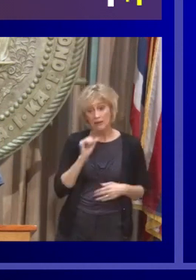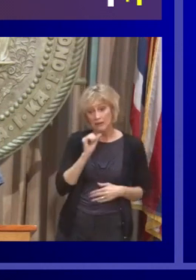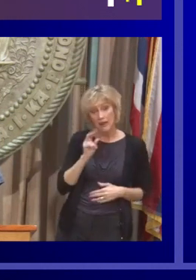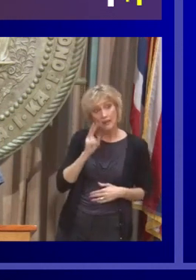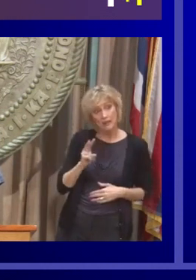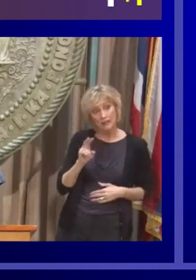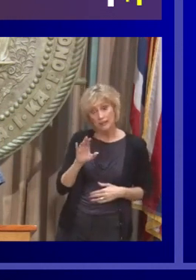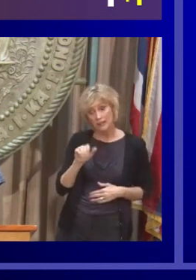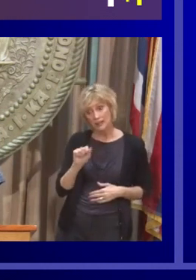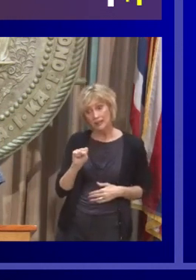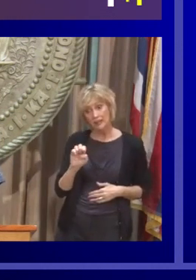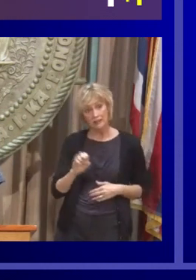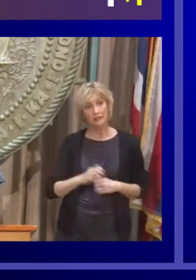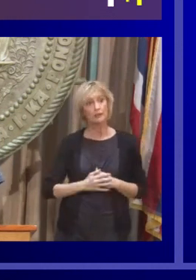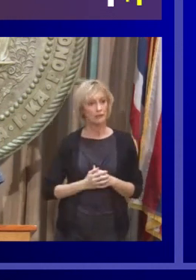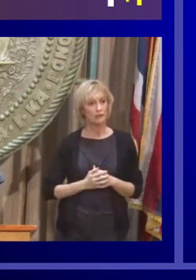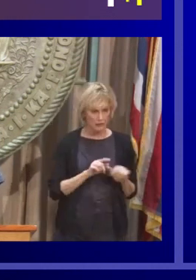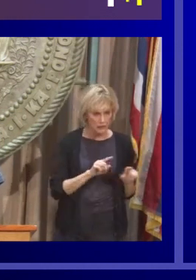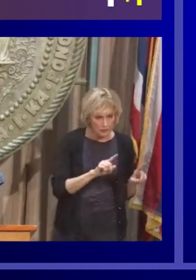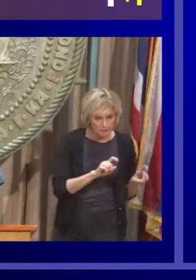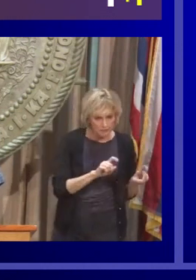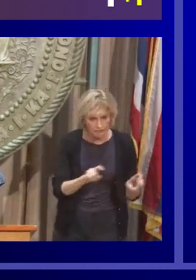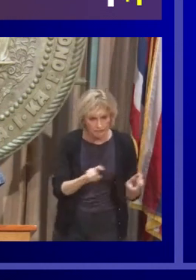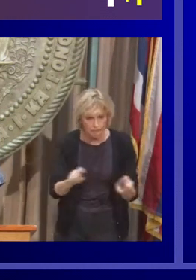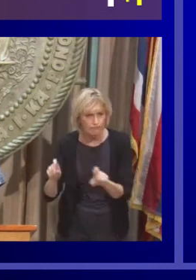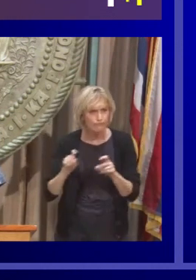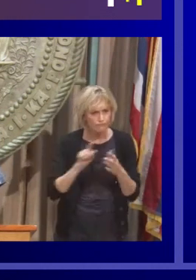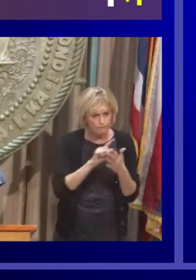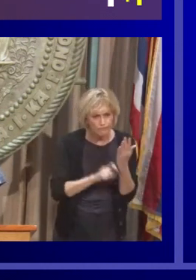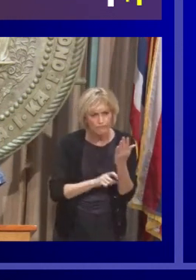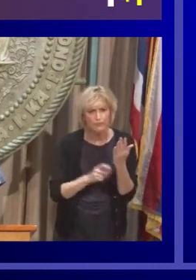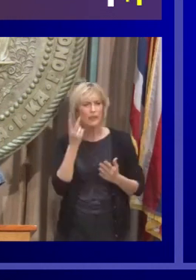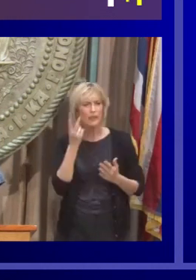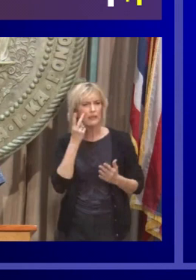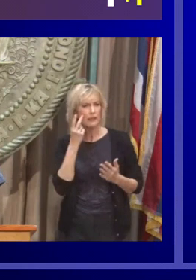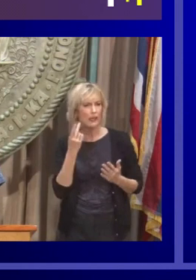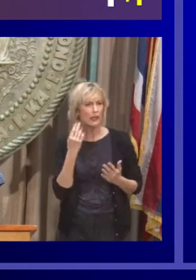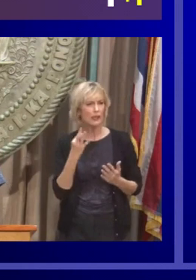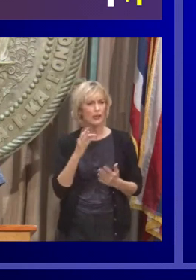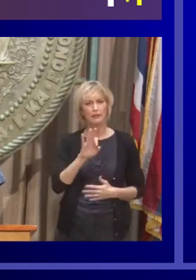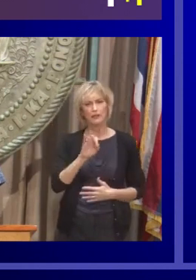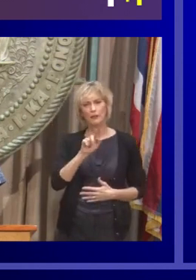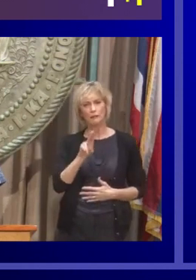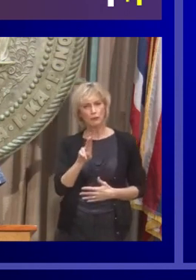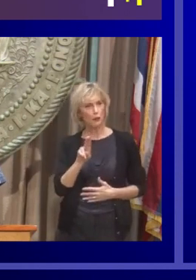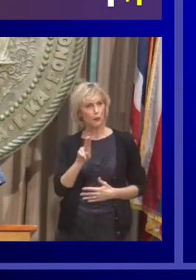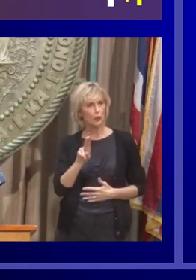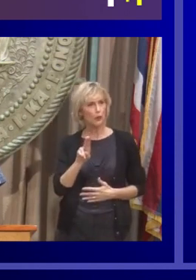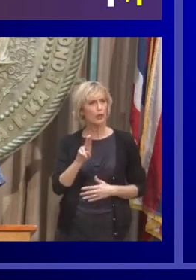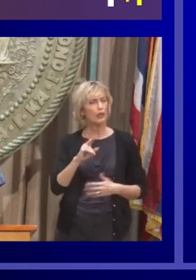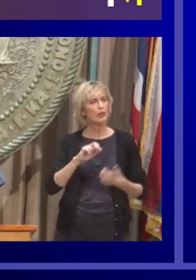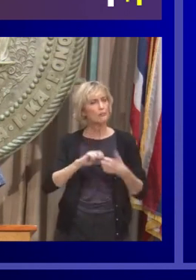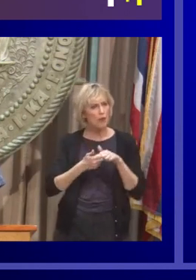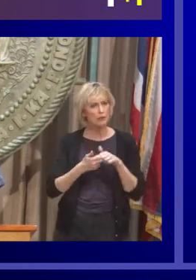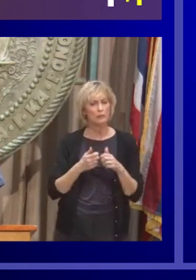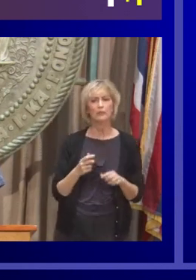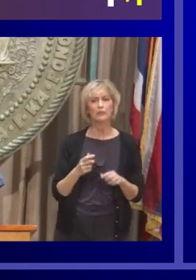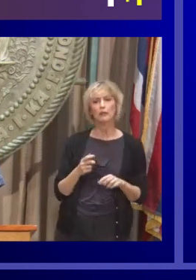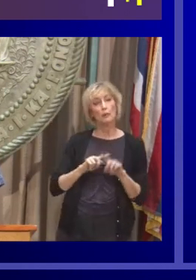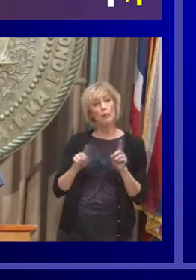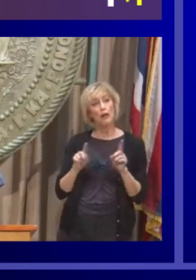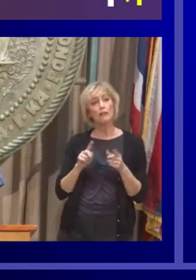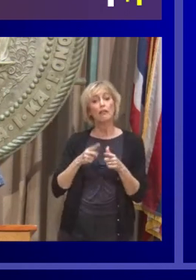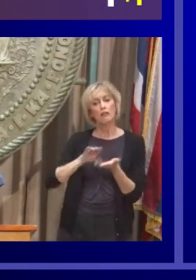cases. We survey those who have flu-like illness, where the flu's been ruled out, where it's possible that the individuals